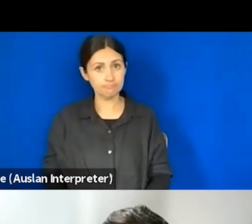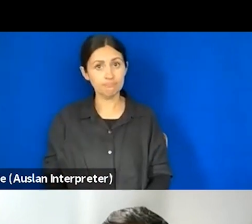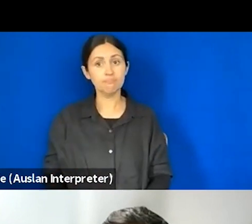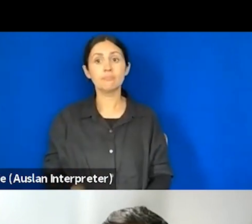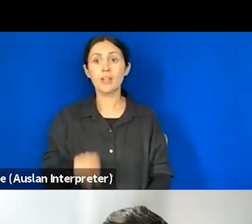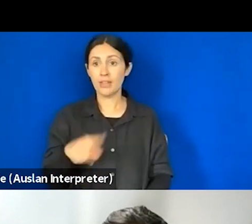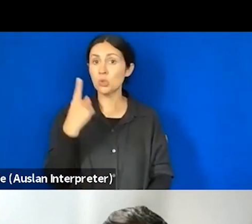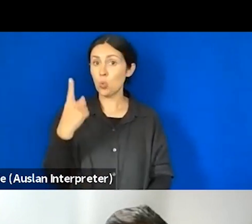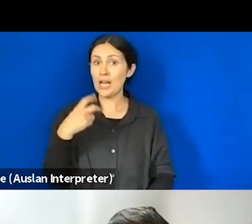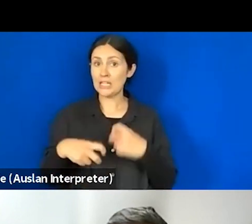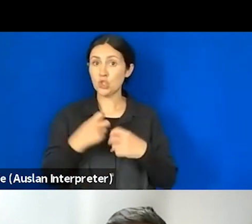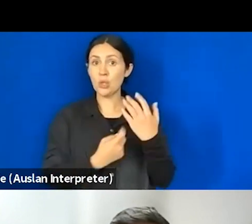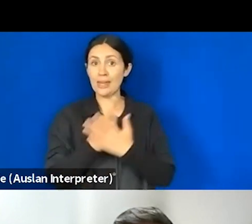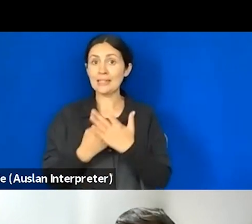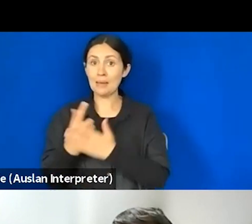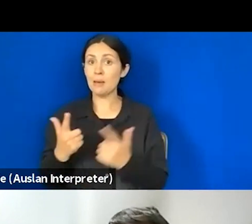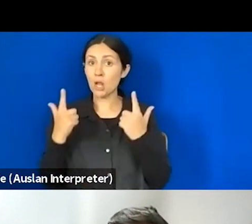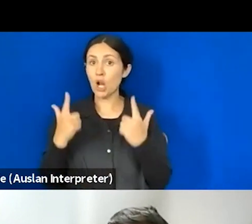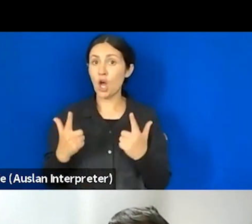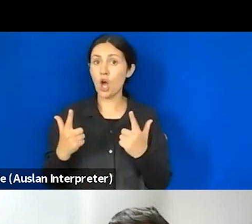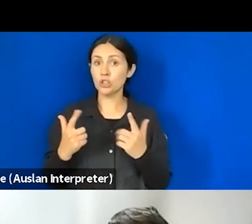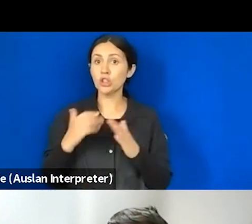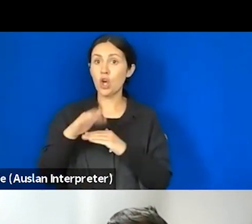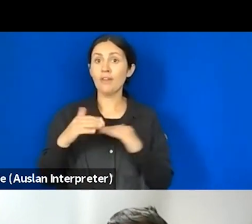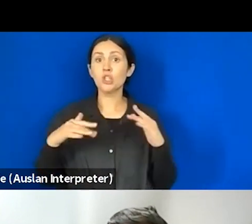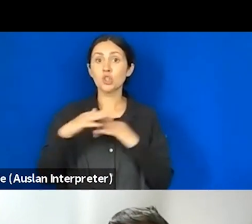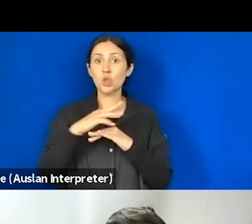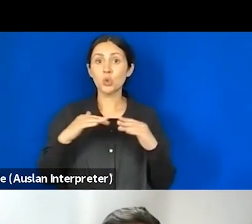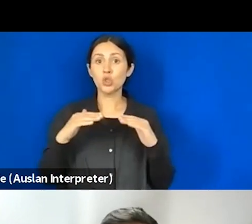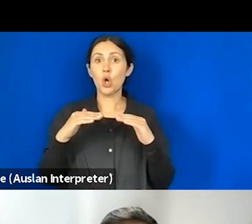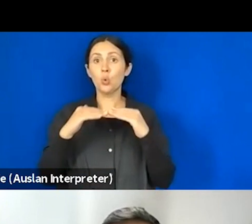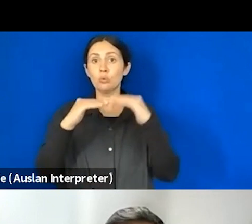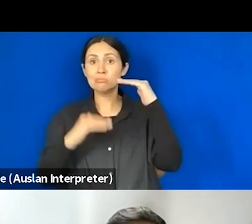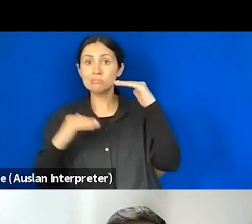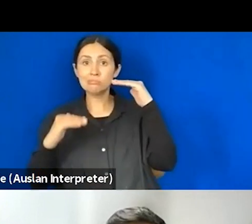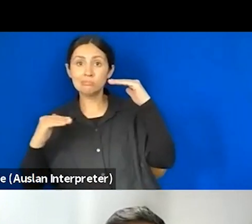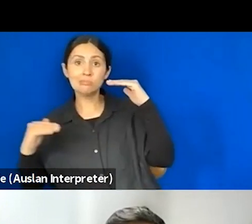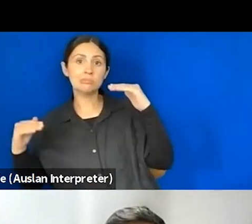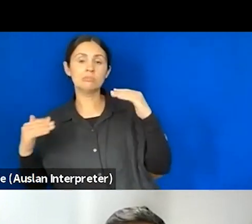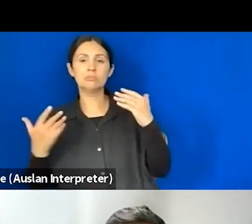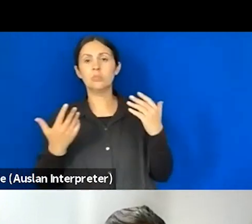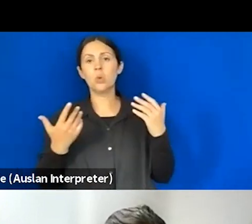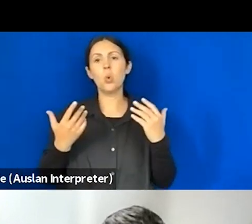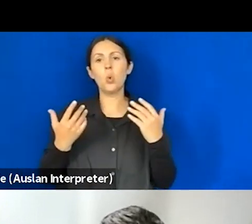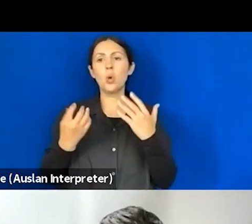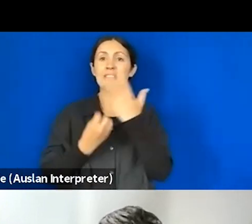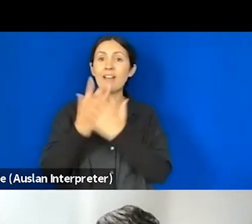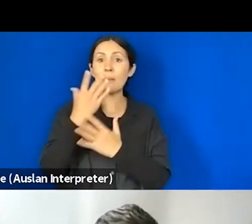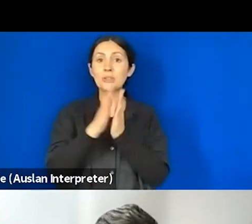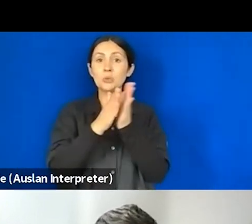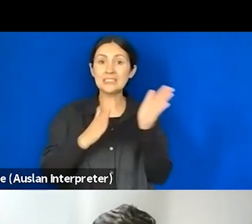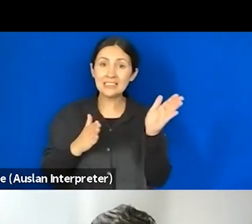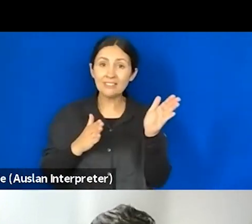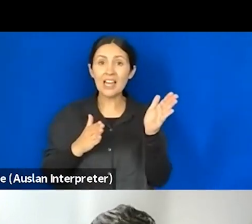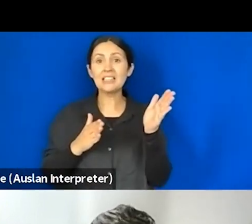the background of social inequities and developmental disadvantage and